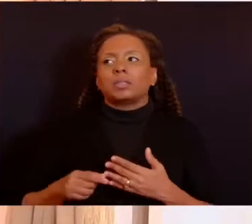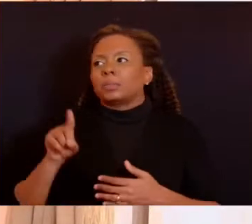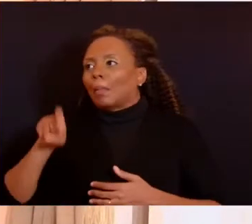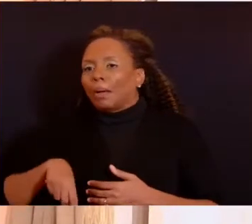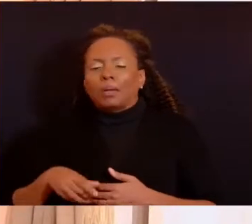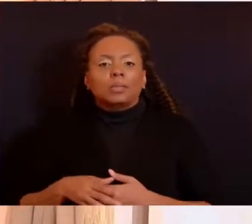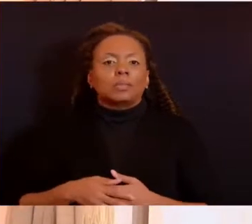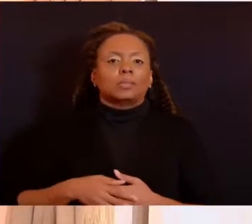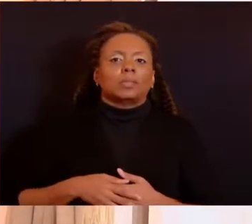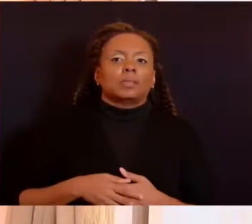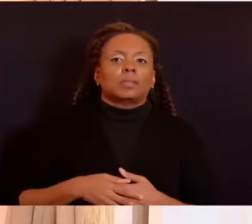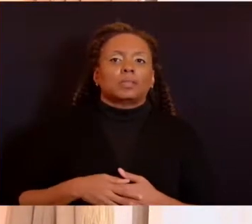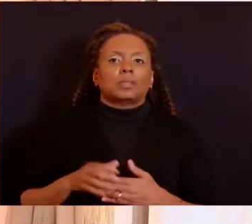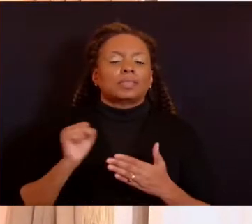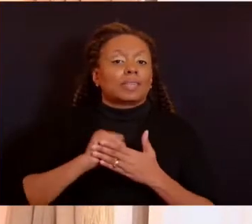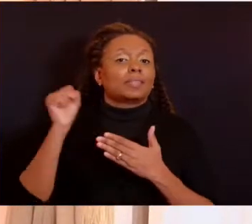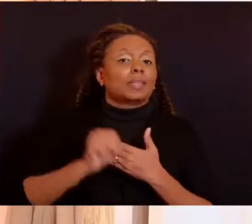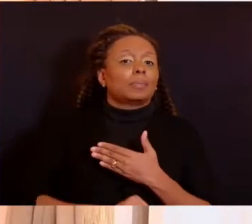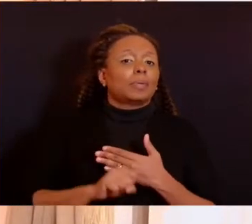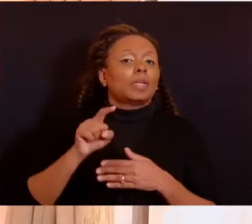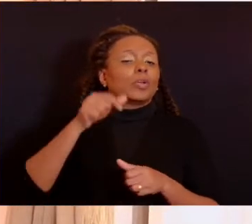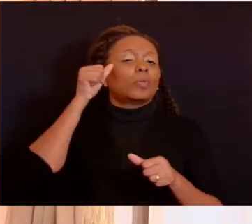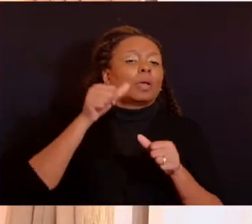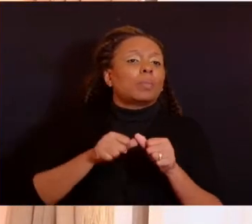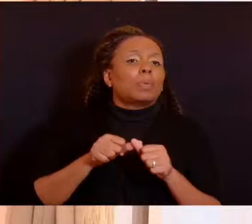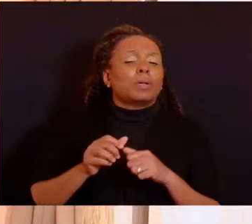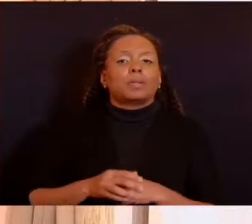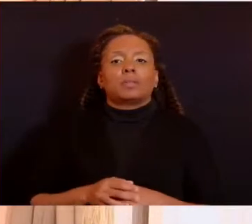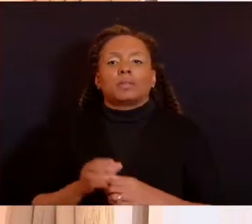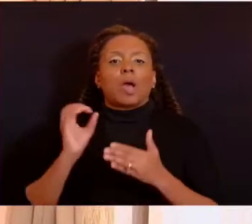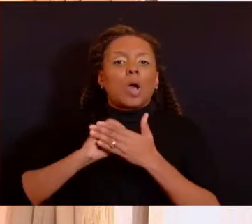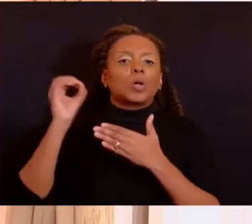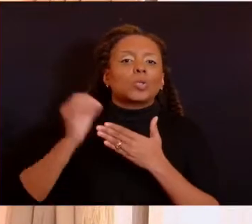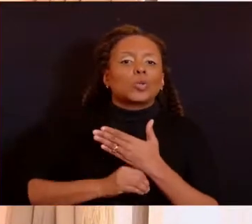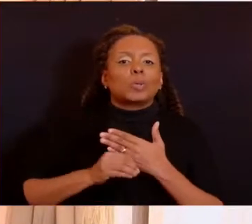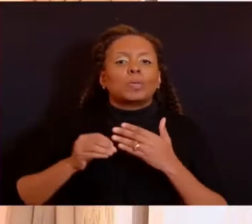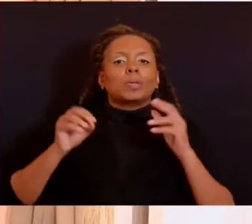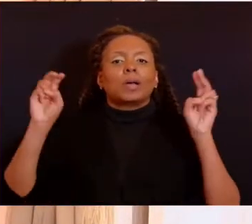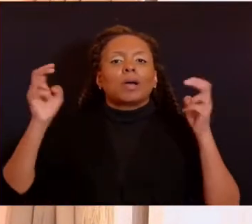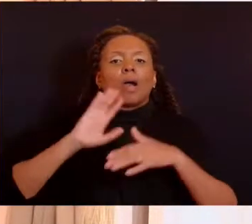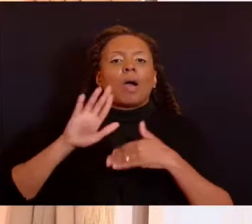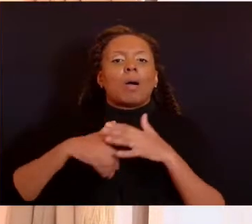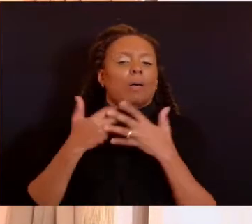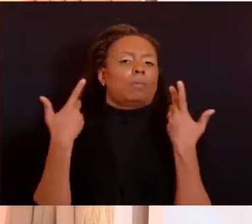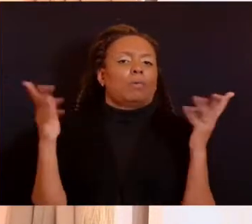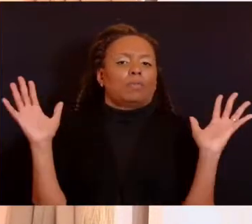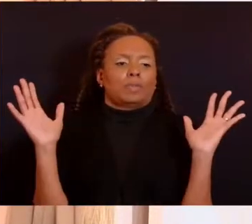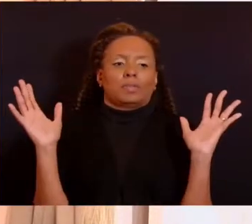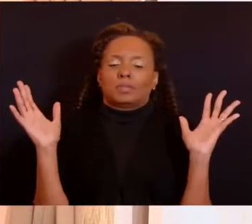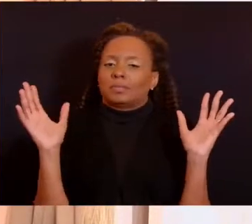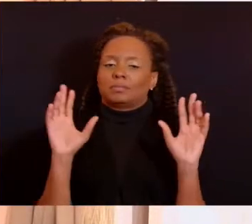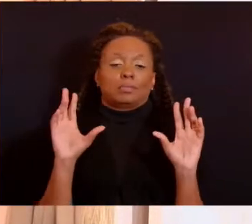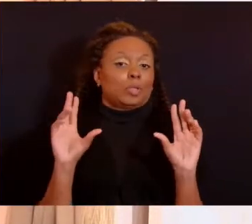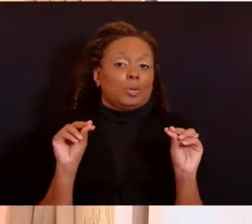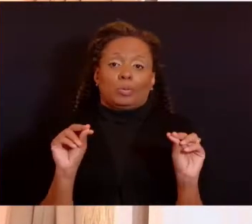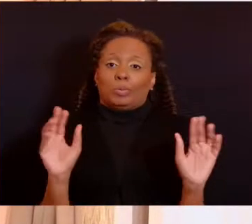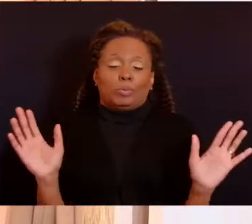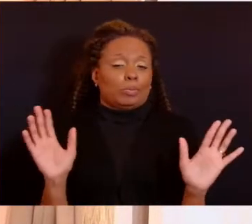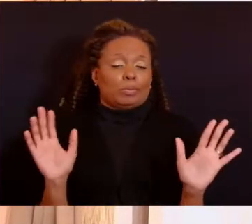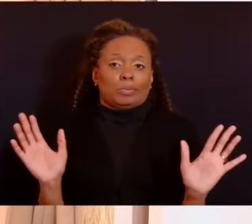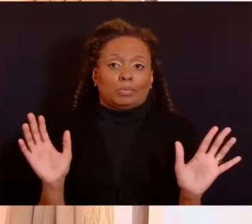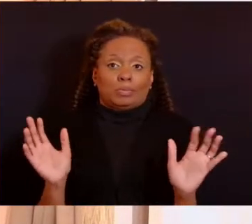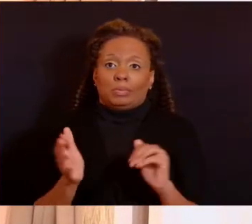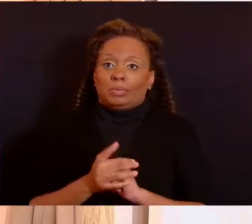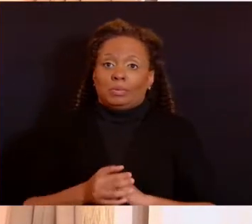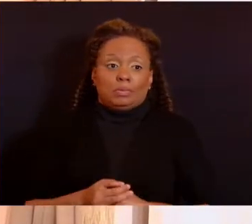September, remember, October, all over, not no more. We're into